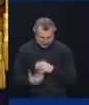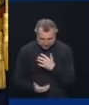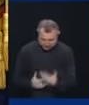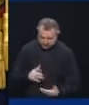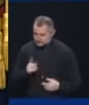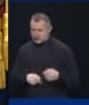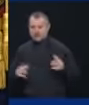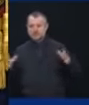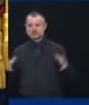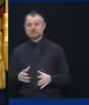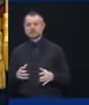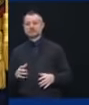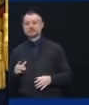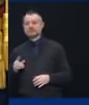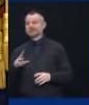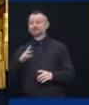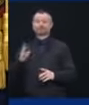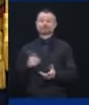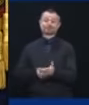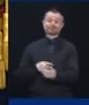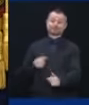the essence of the